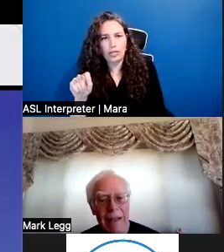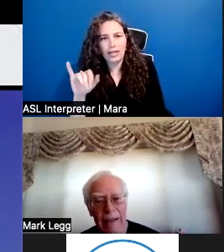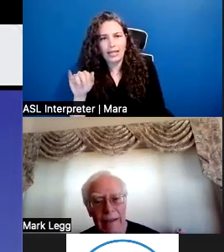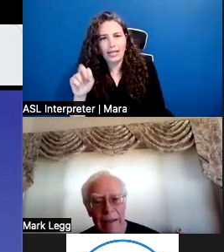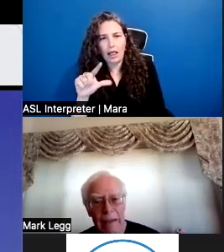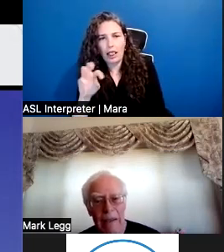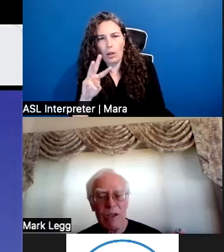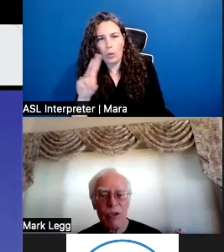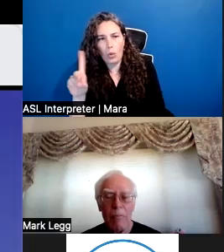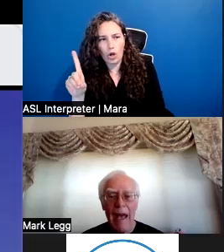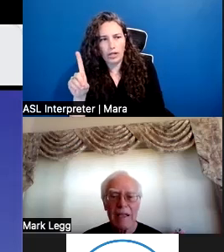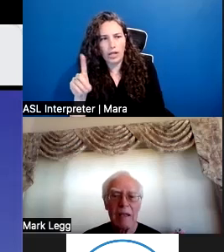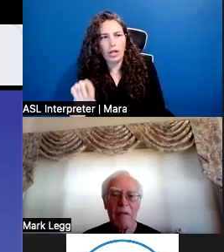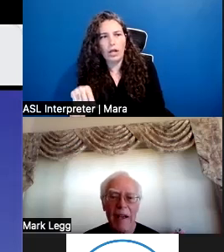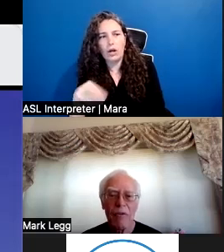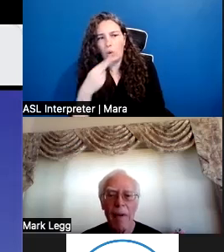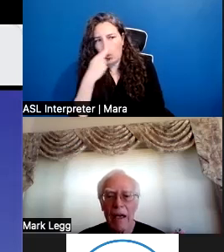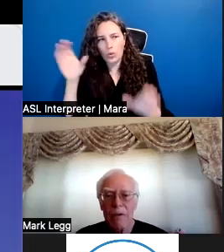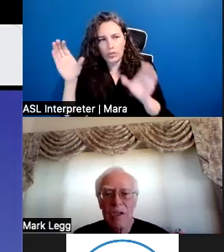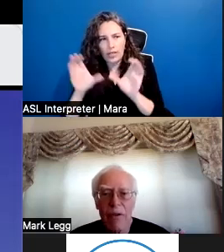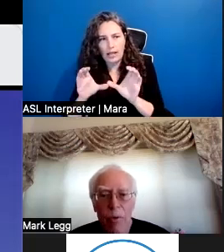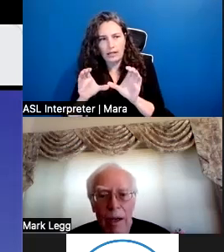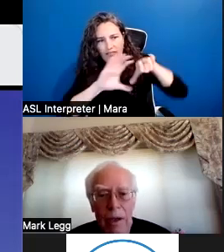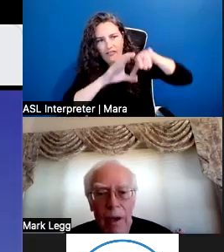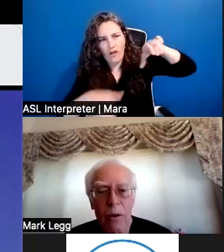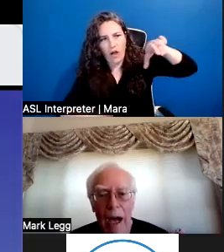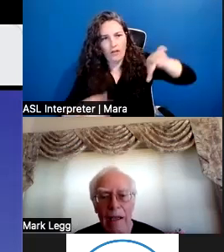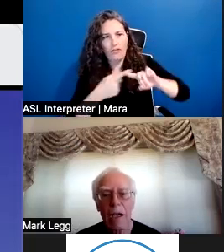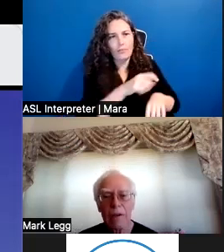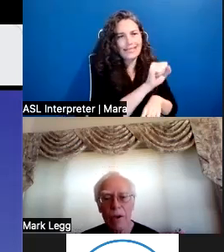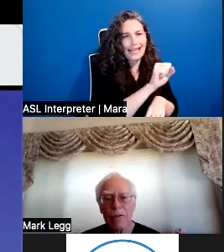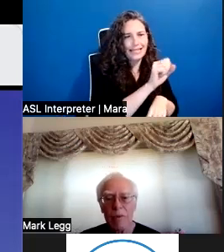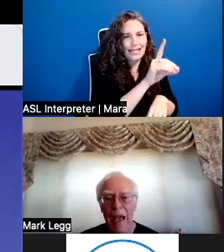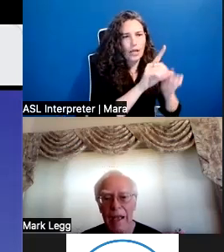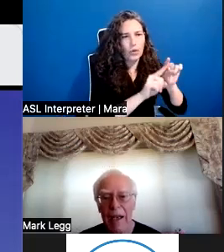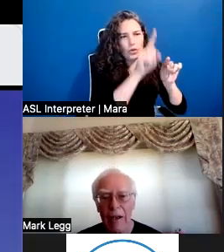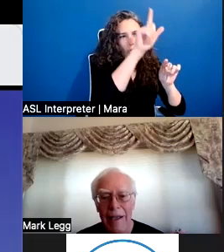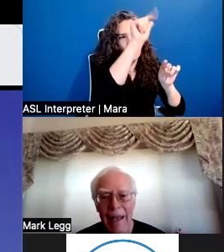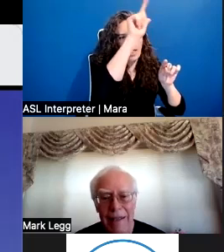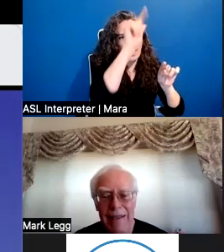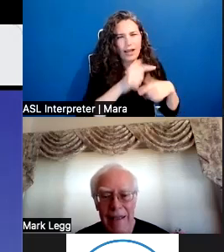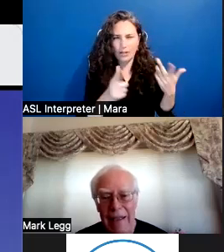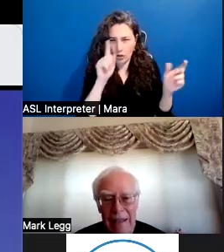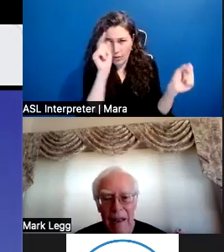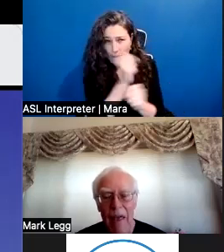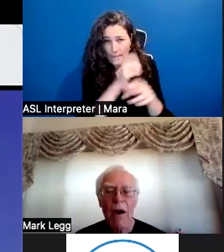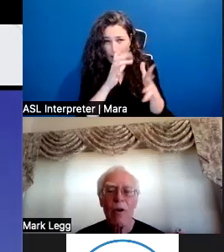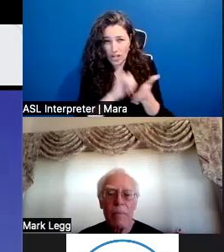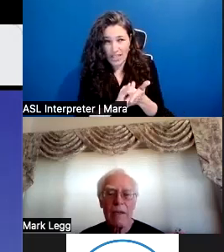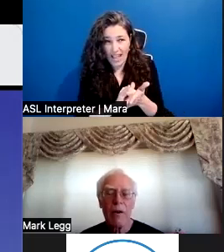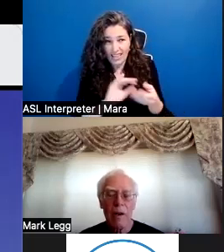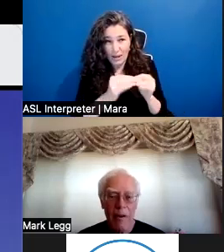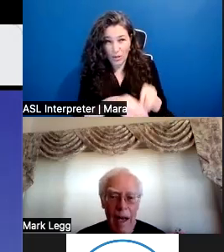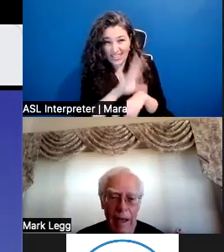Los Angeles. Could you imagine the effects of a magnitude 7-point earthquake right along the coast from San Diego to Los Angeles? That